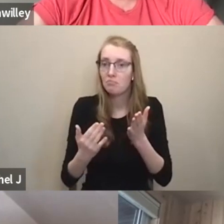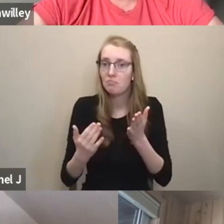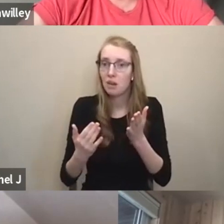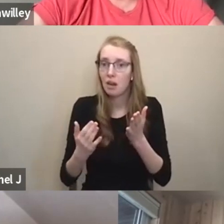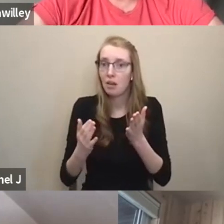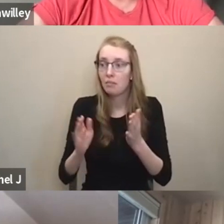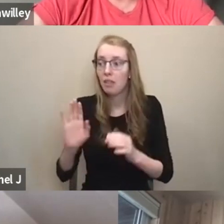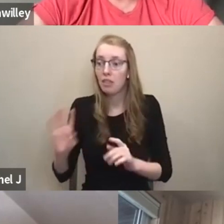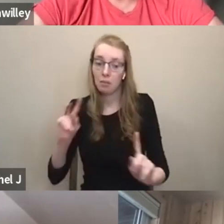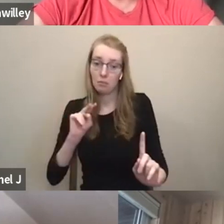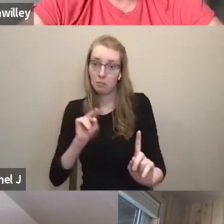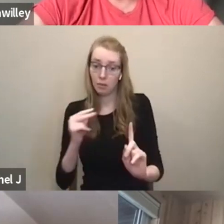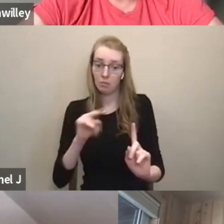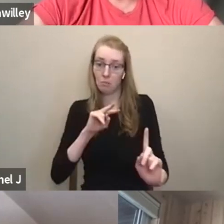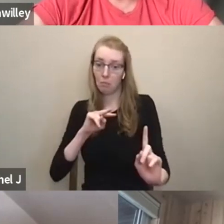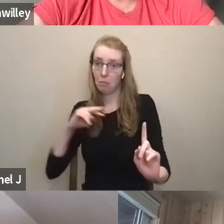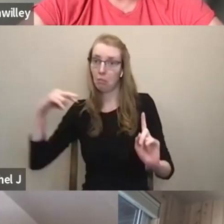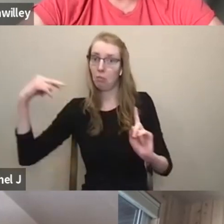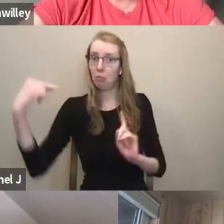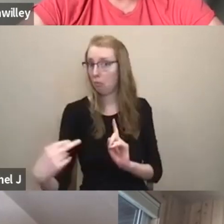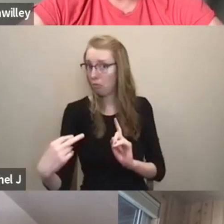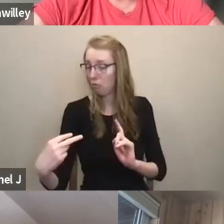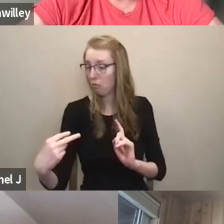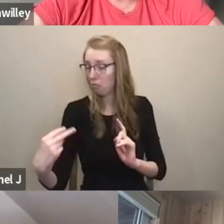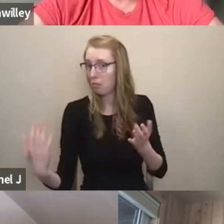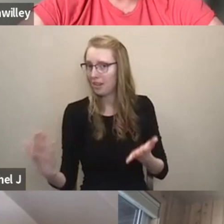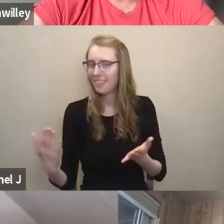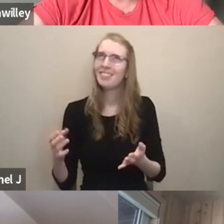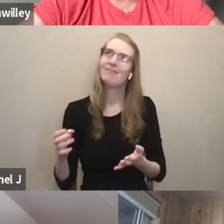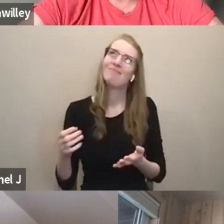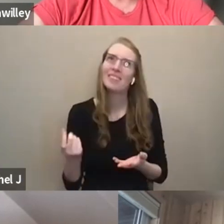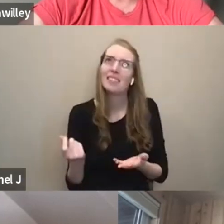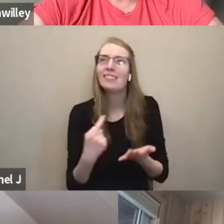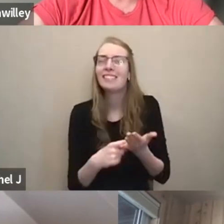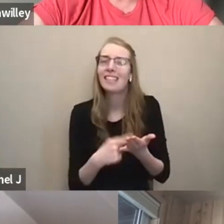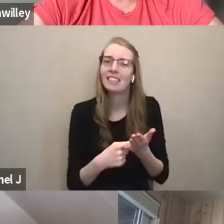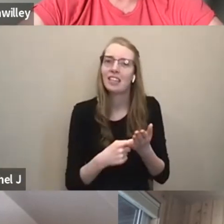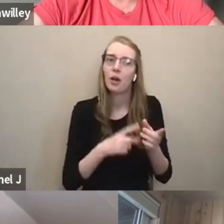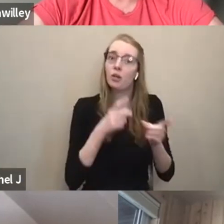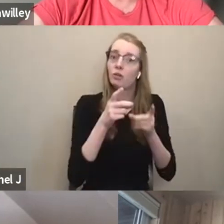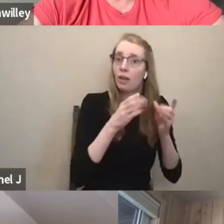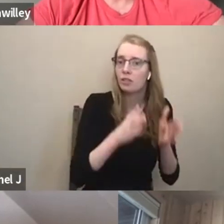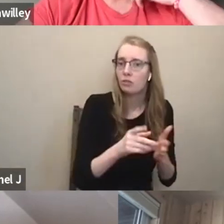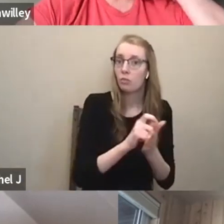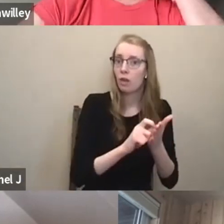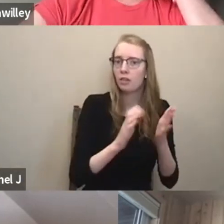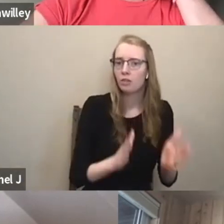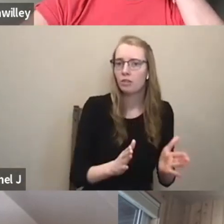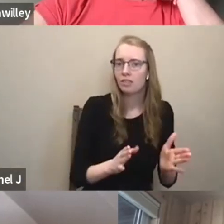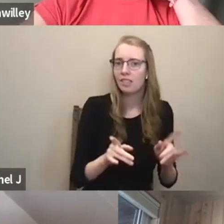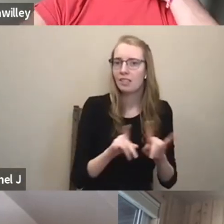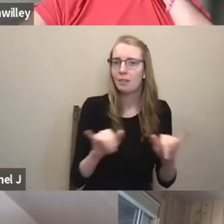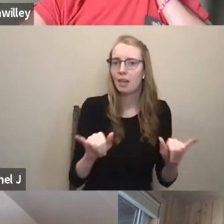working. And I'm talking sort of about directors and writers, but I would certainly say putting a team